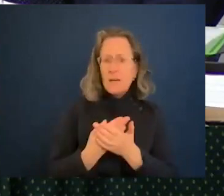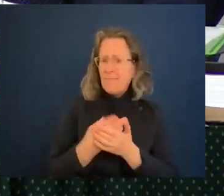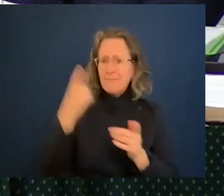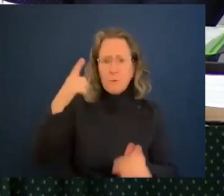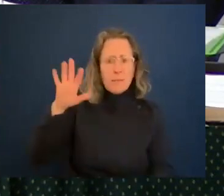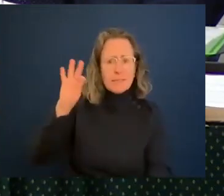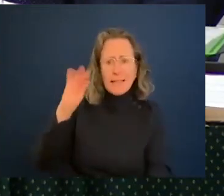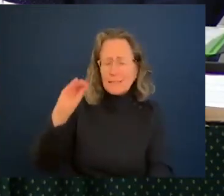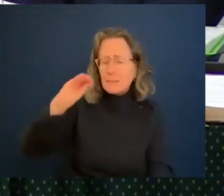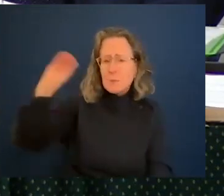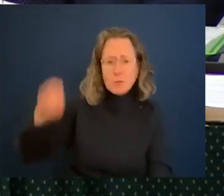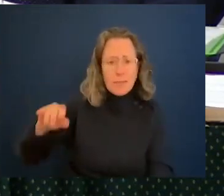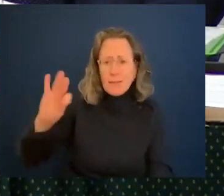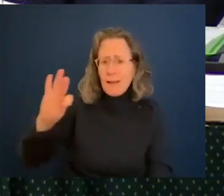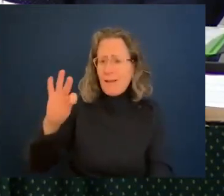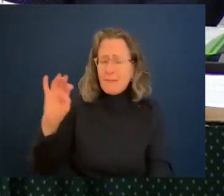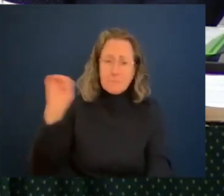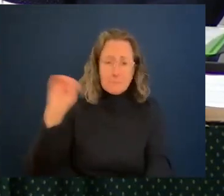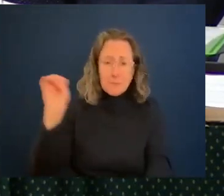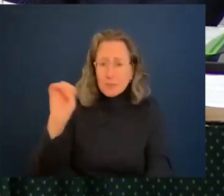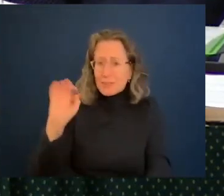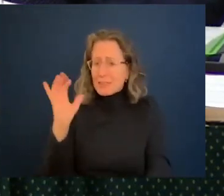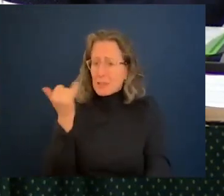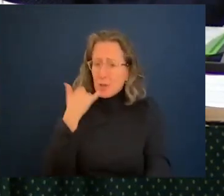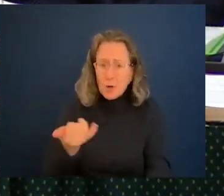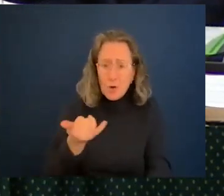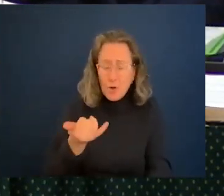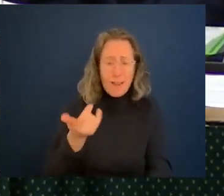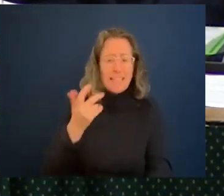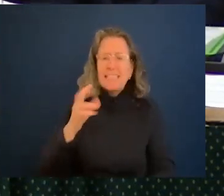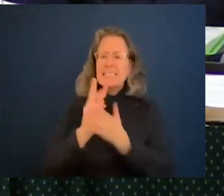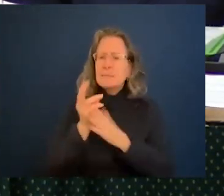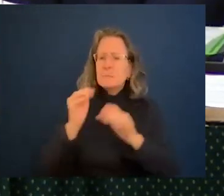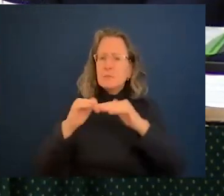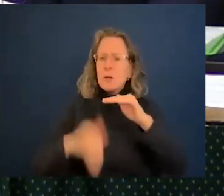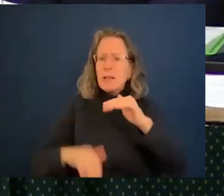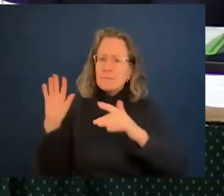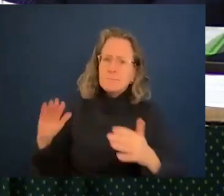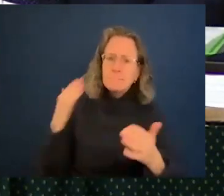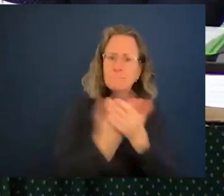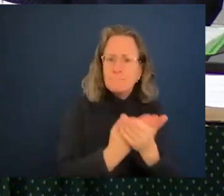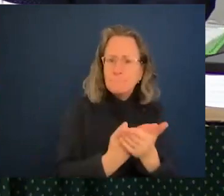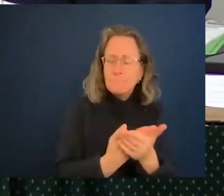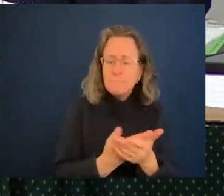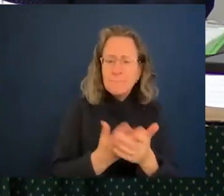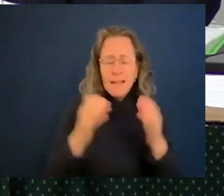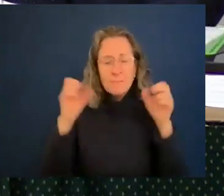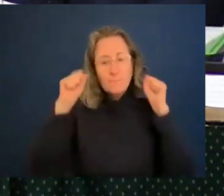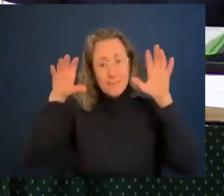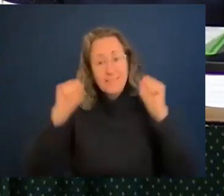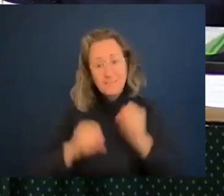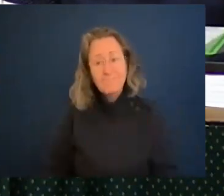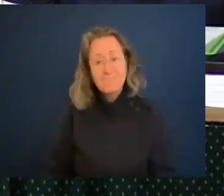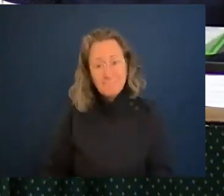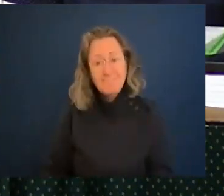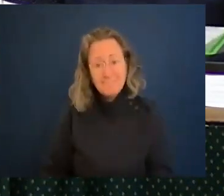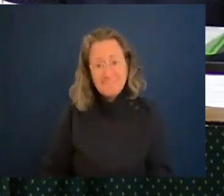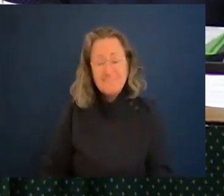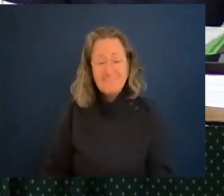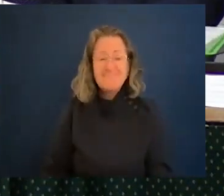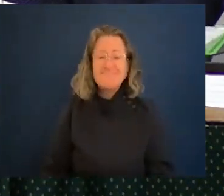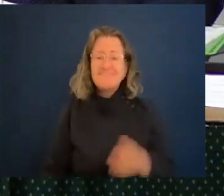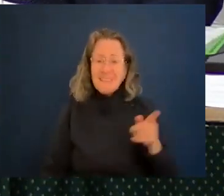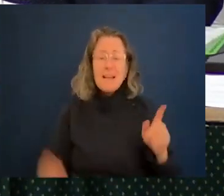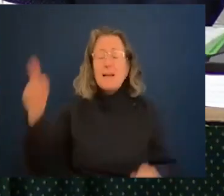emergent response calls are happening in six minutes or less and it's amazing and that's what we get from